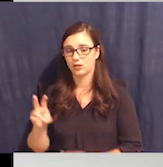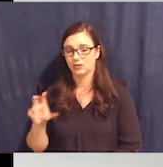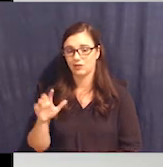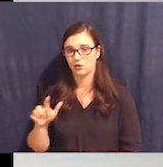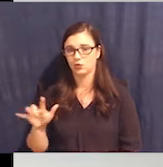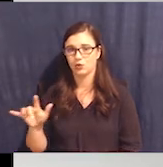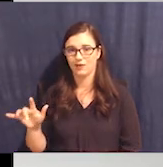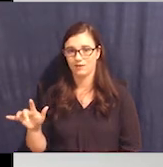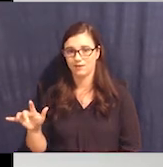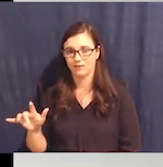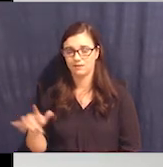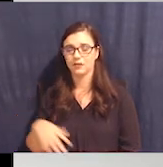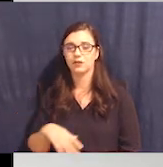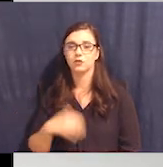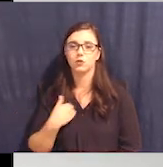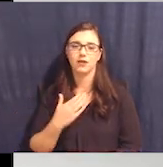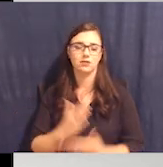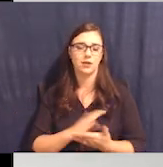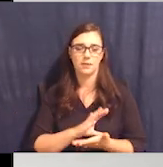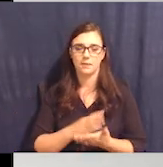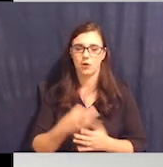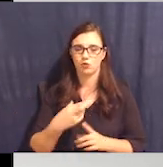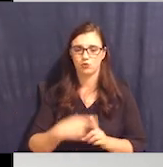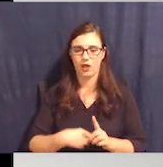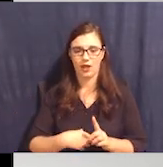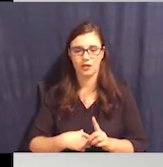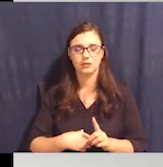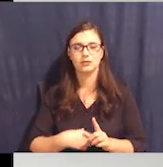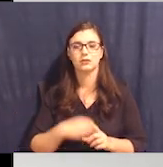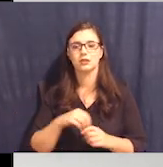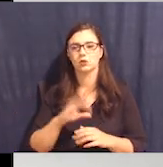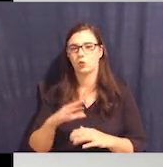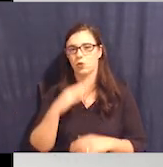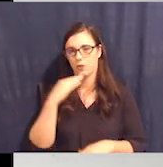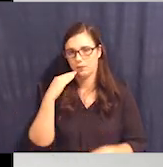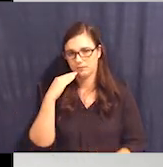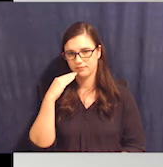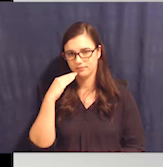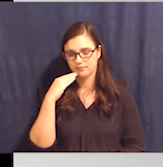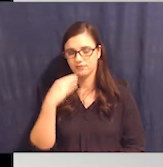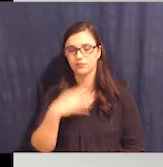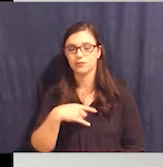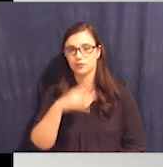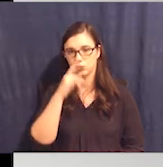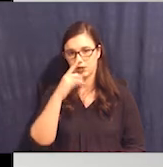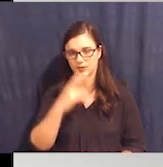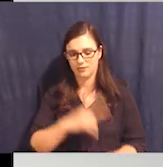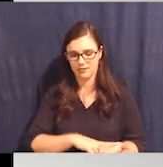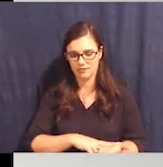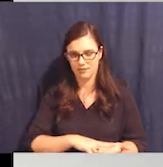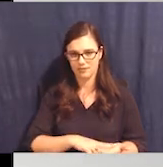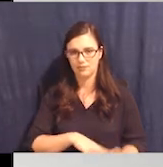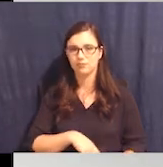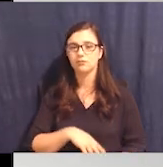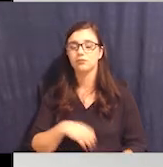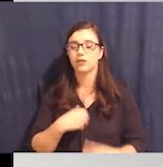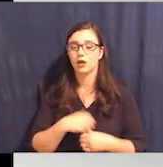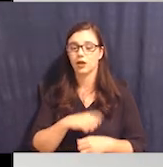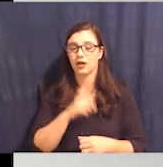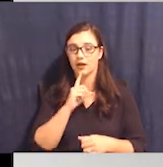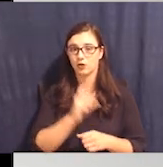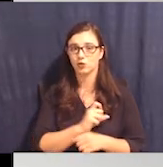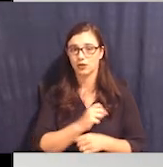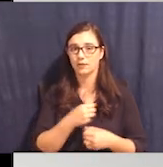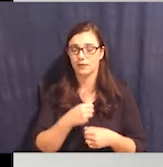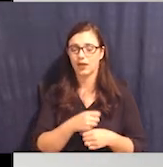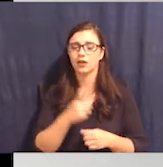amount, which is $725. So you come up with some amount for rent, for room and board in your home. And you have your child sign it. And then you